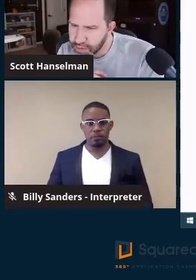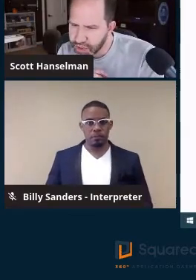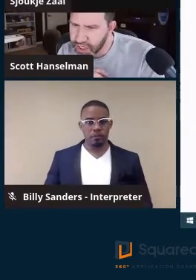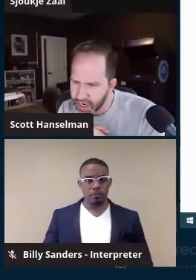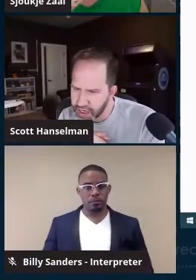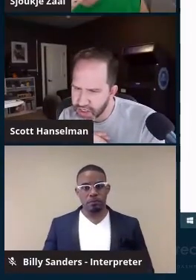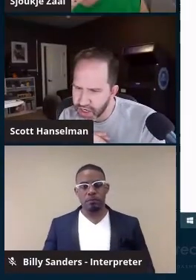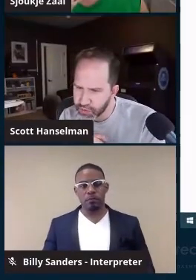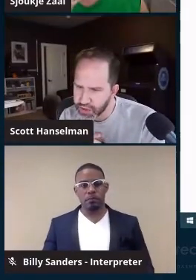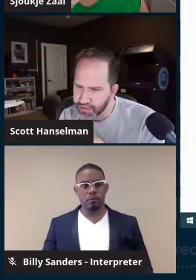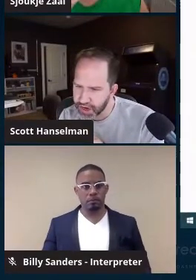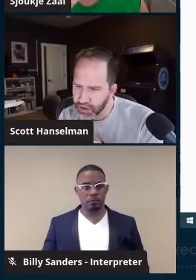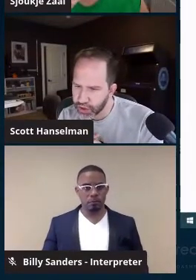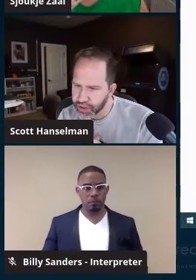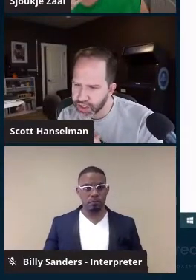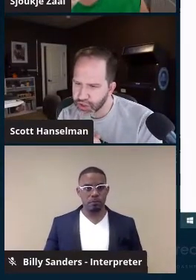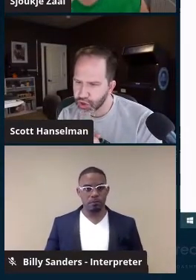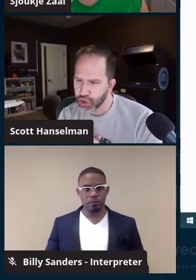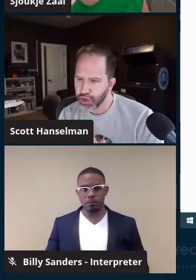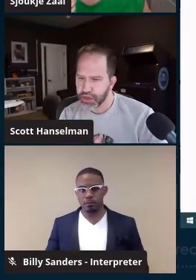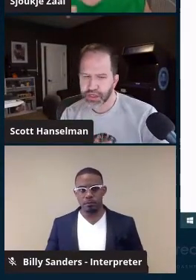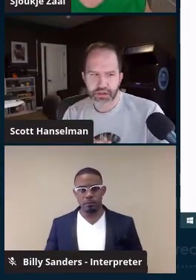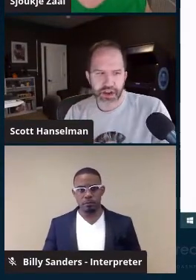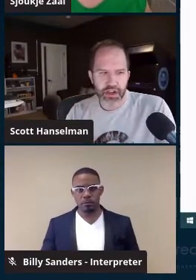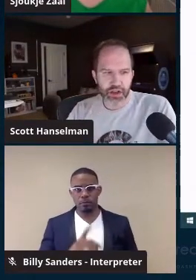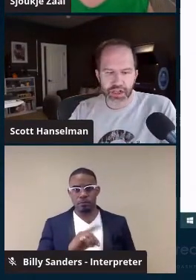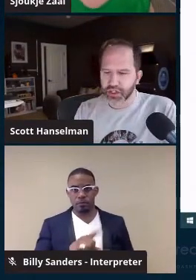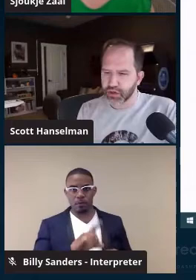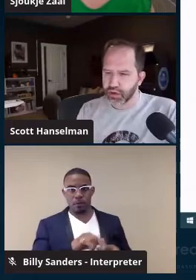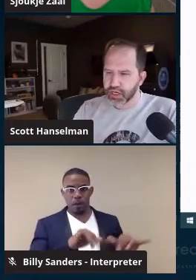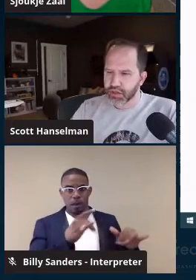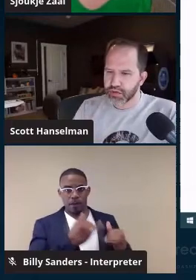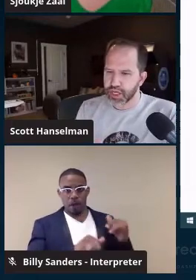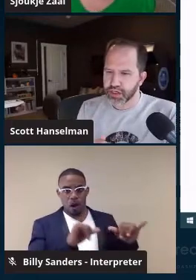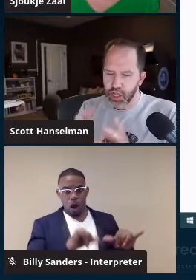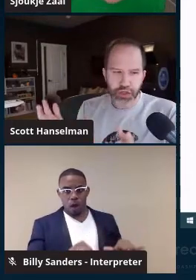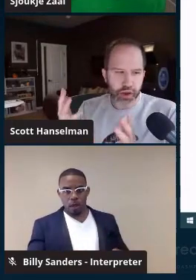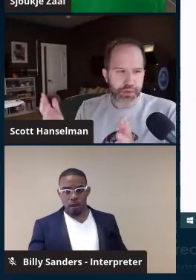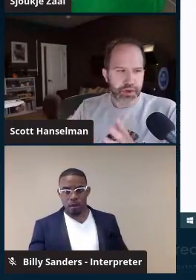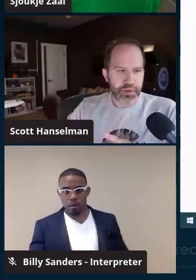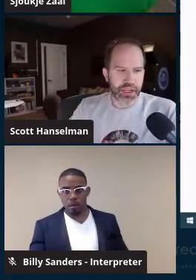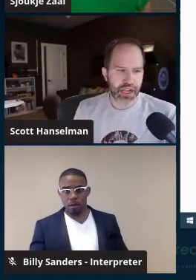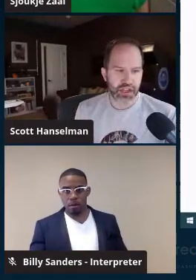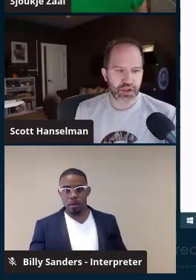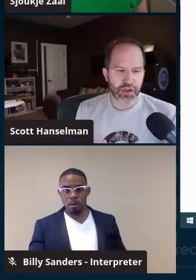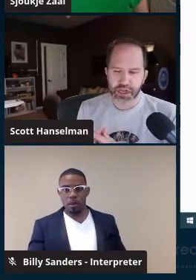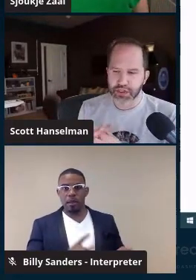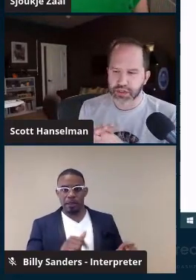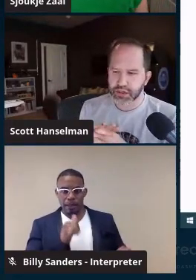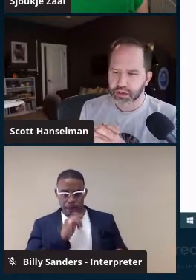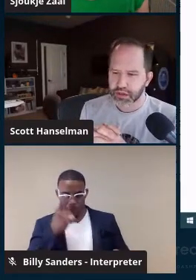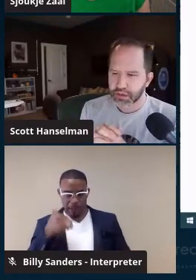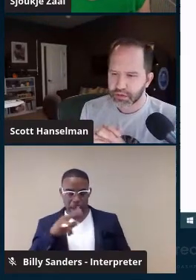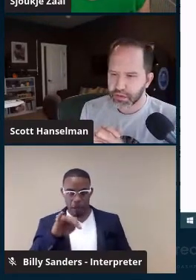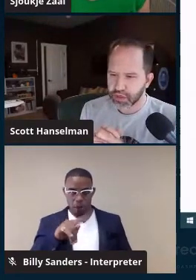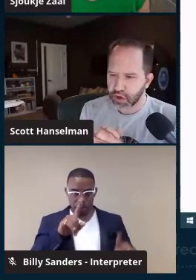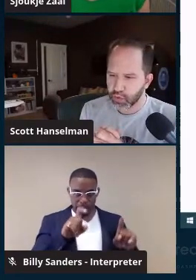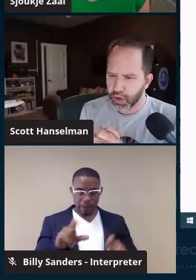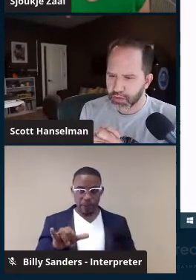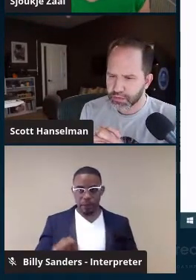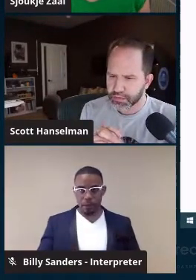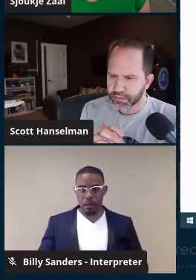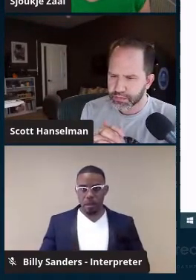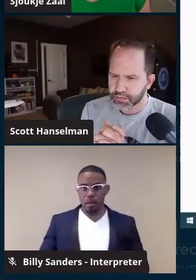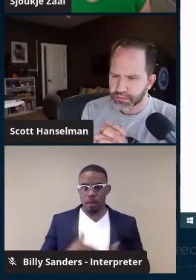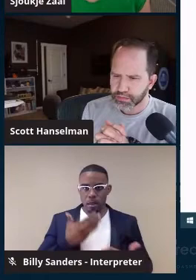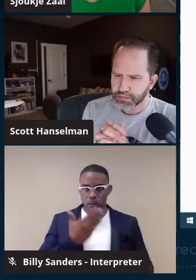Let's add. Is the final architecture good? Yes, the final architecture has held up because I had unit tests. It's gone